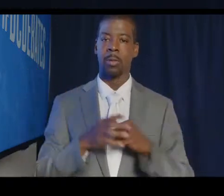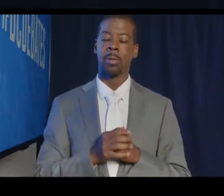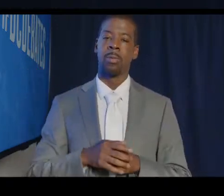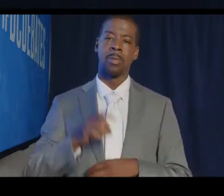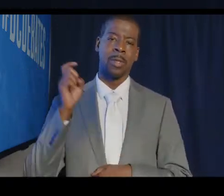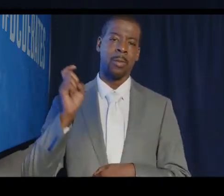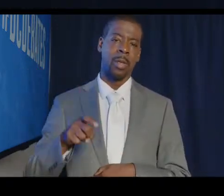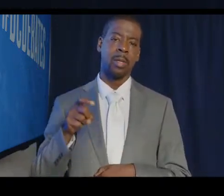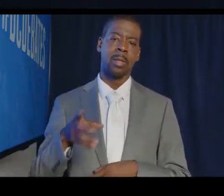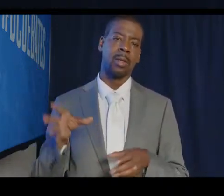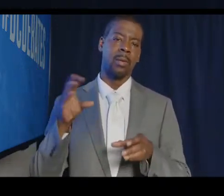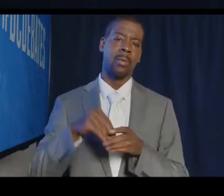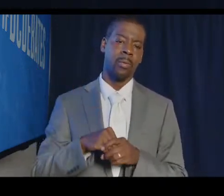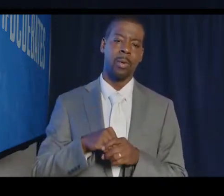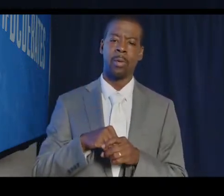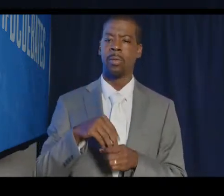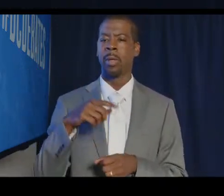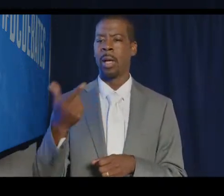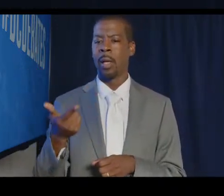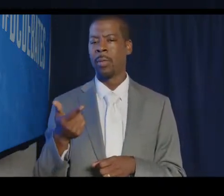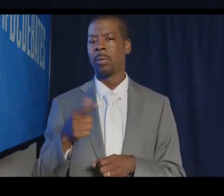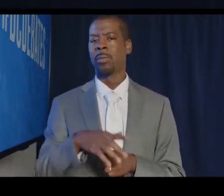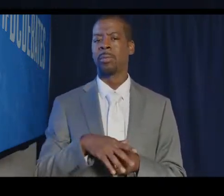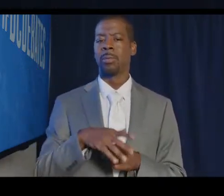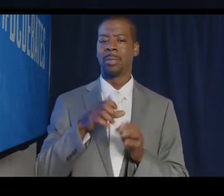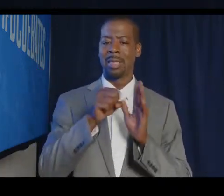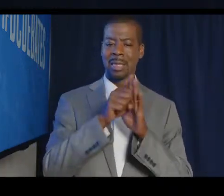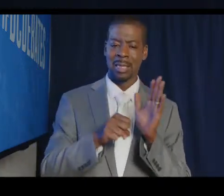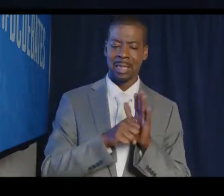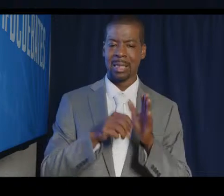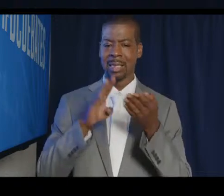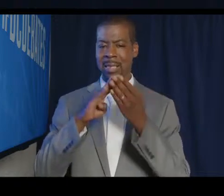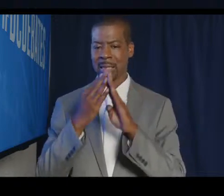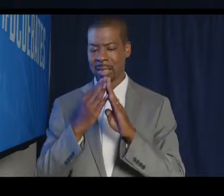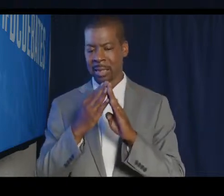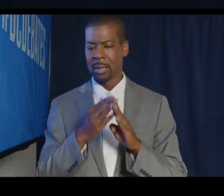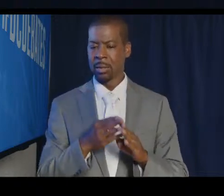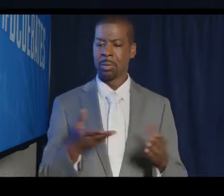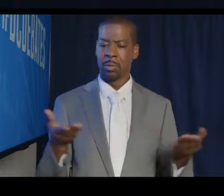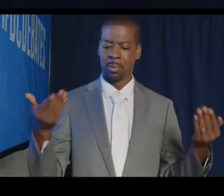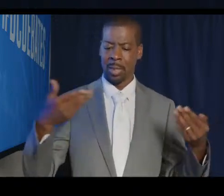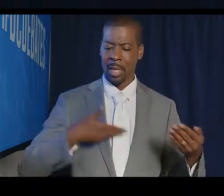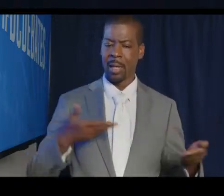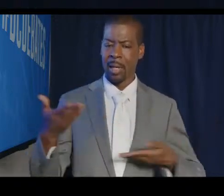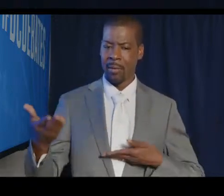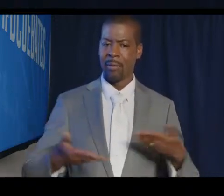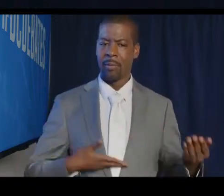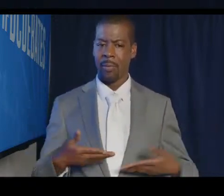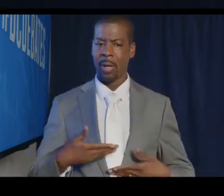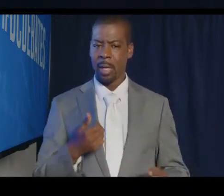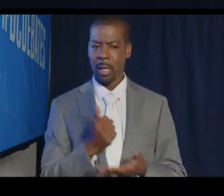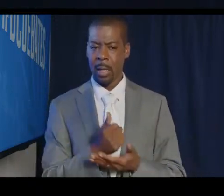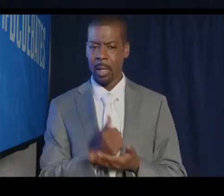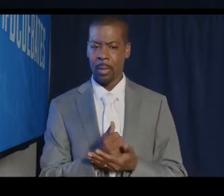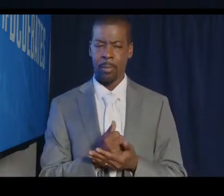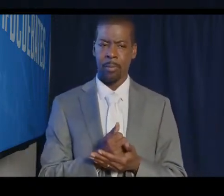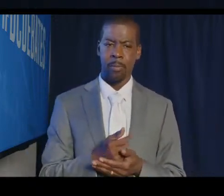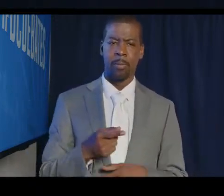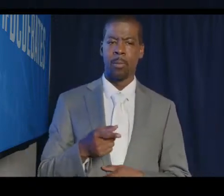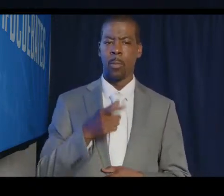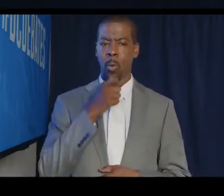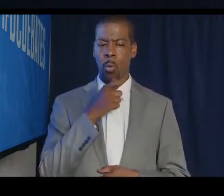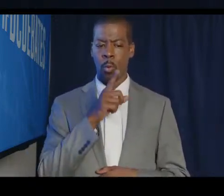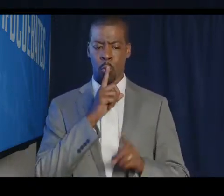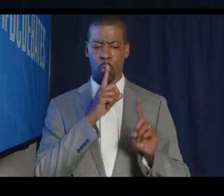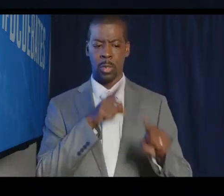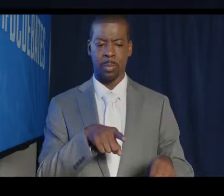other programs, other jurisdictions, other states and cities. In Portland, Oregon, there are programs that they're doing that change the nature of who the responders